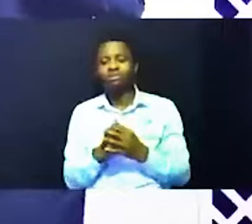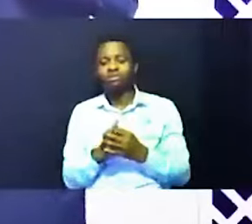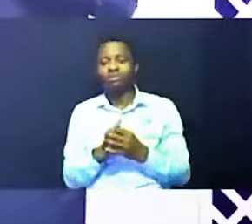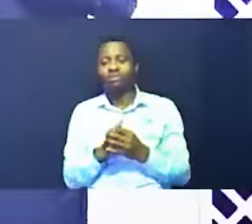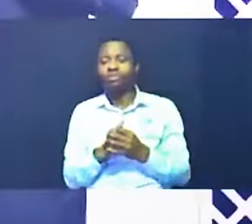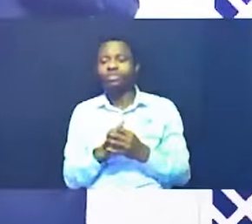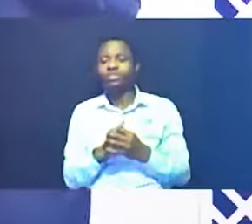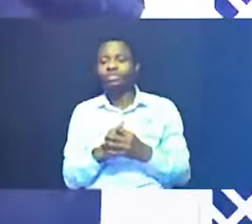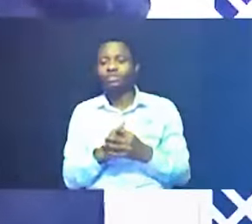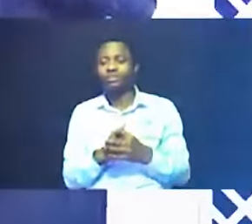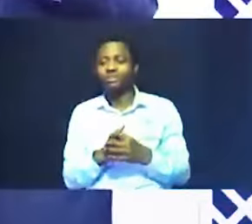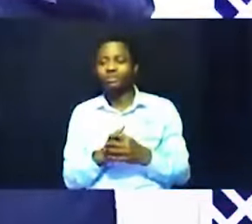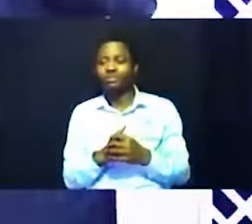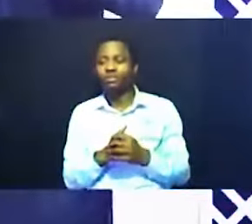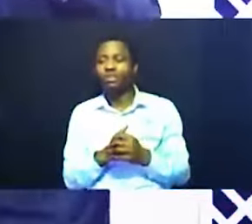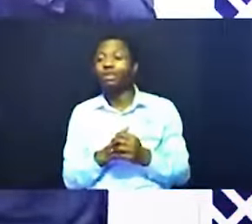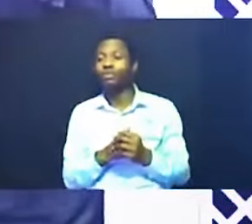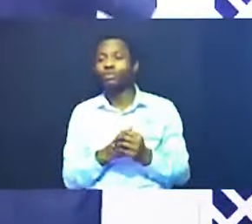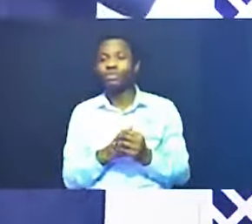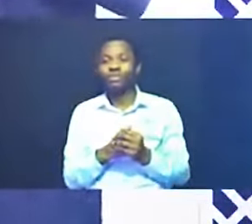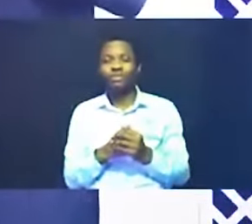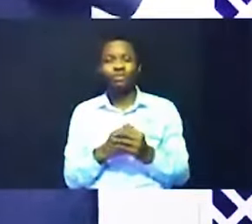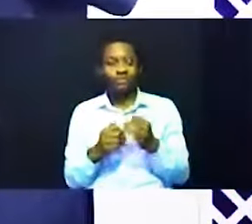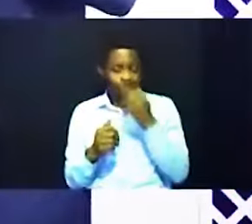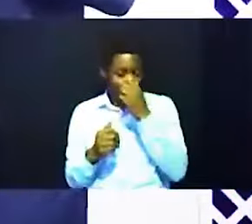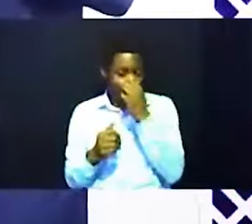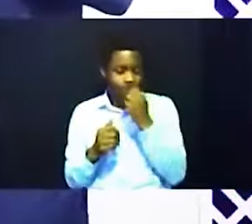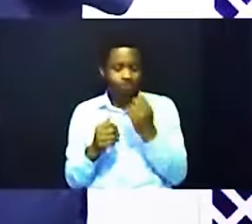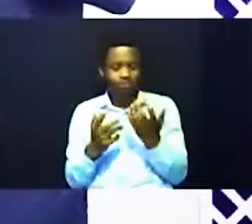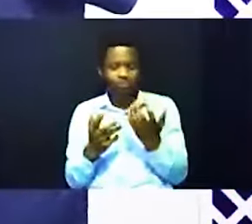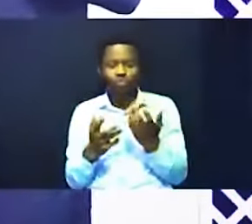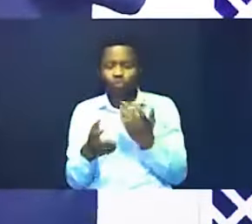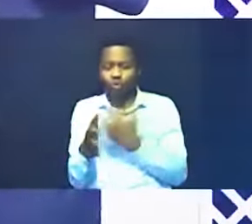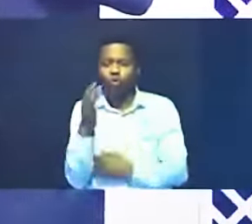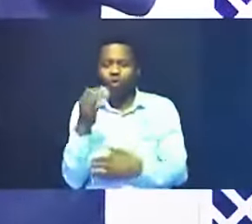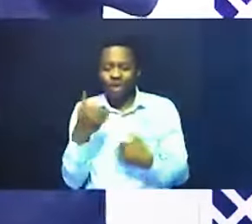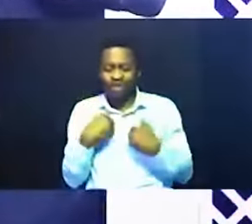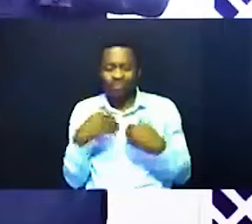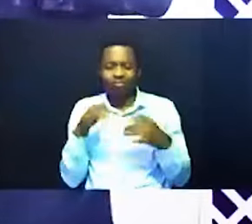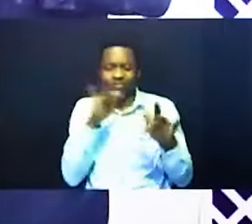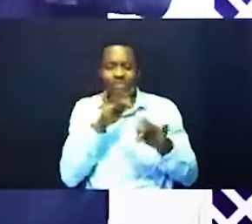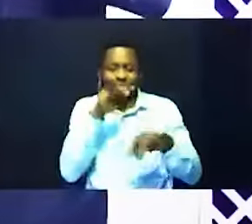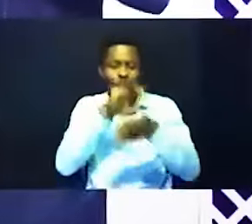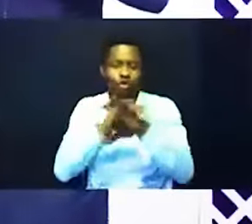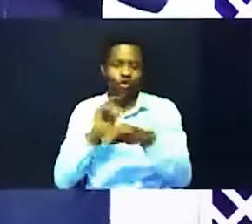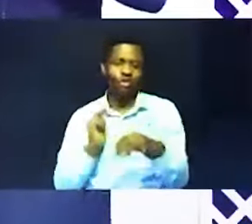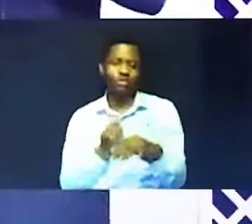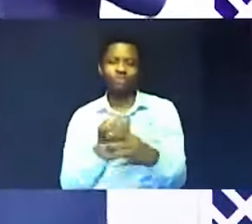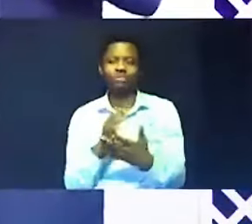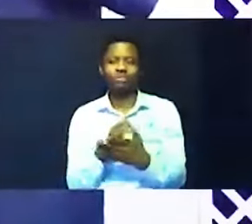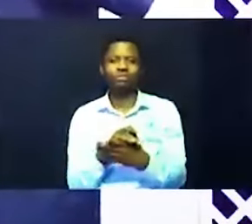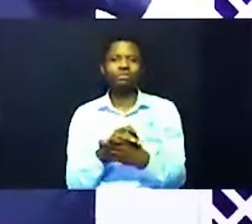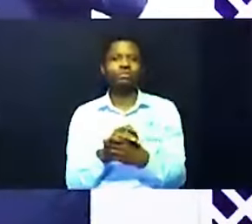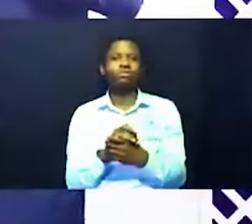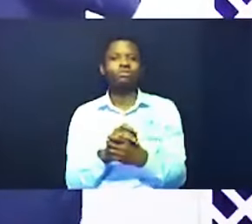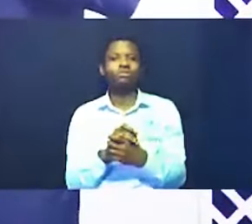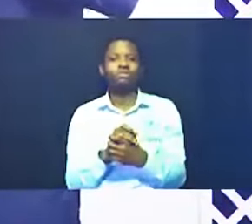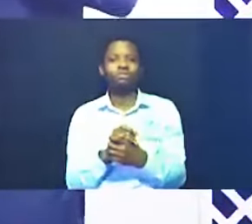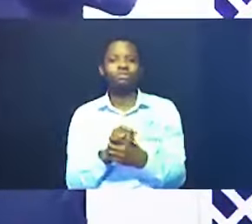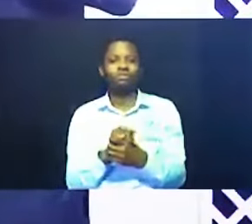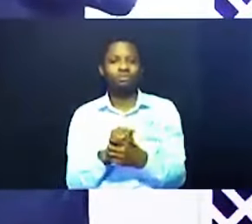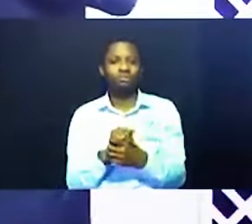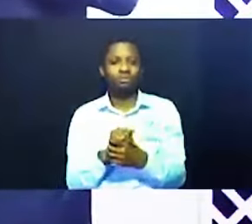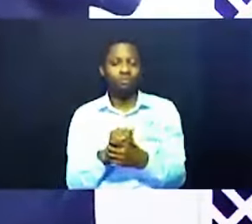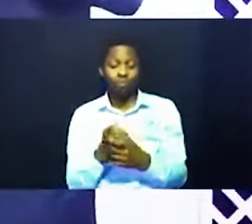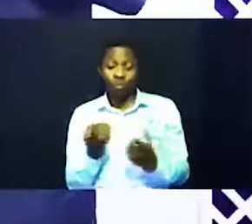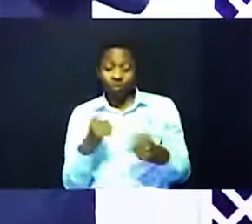offense the Lord have mercy may the Lord have mercy when